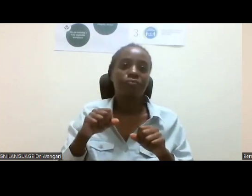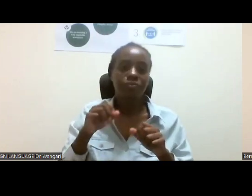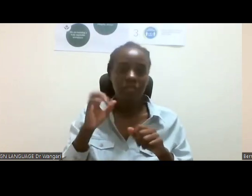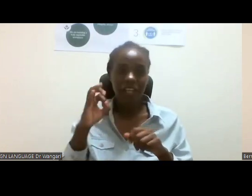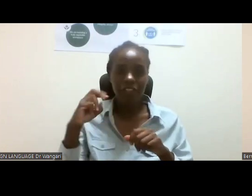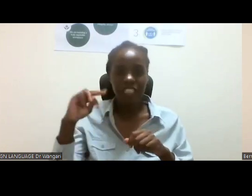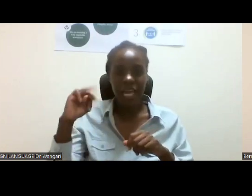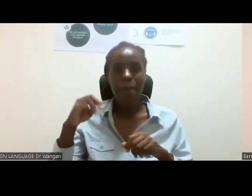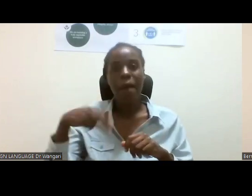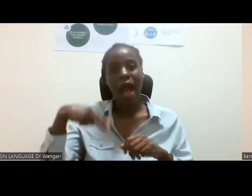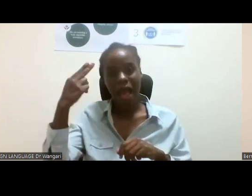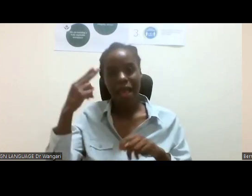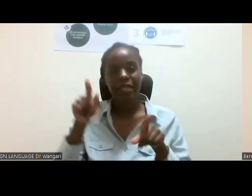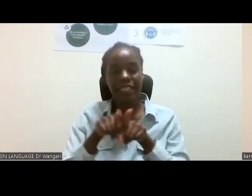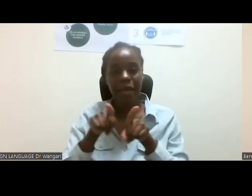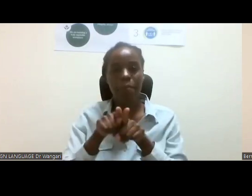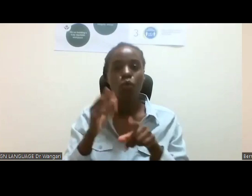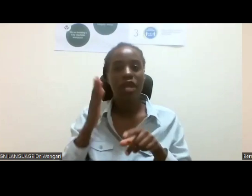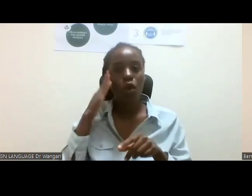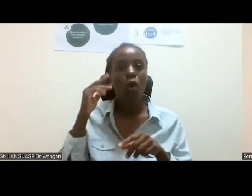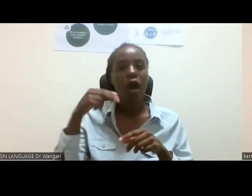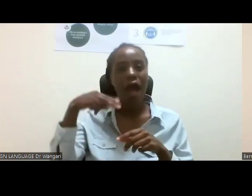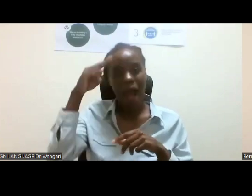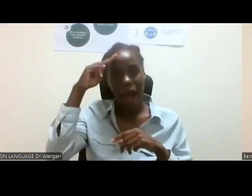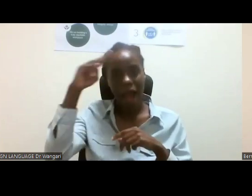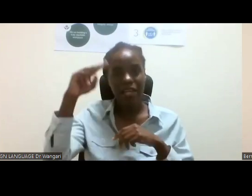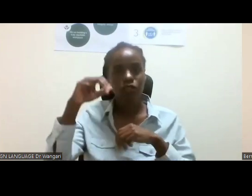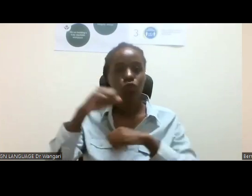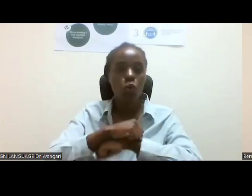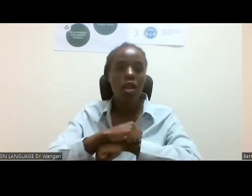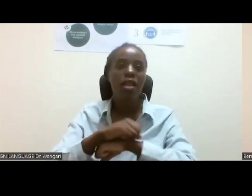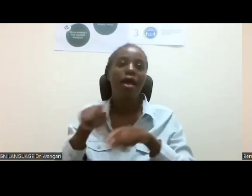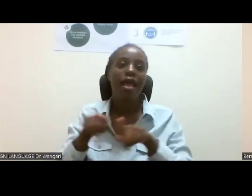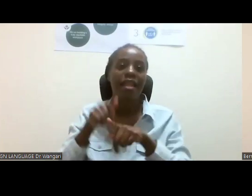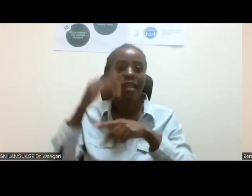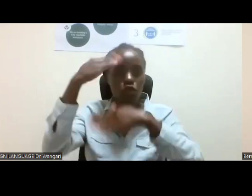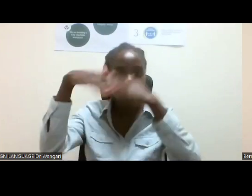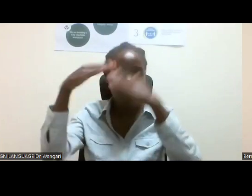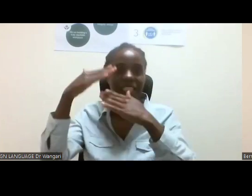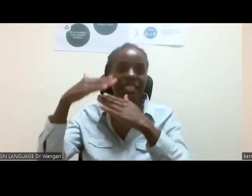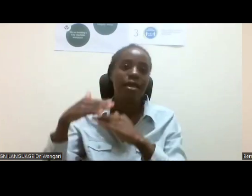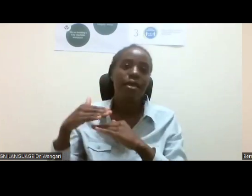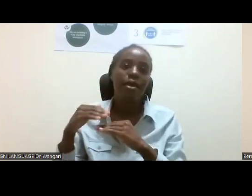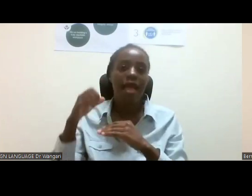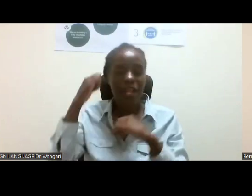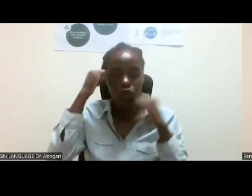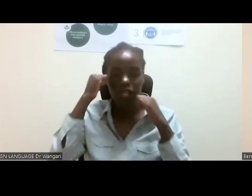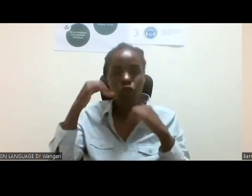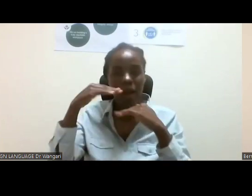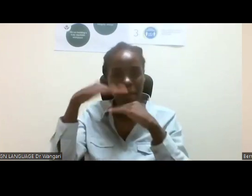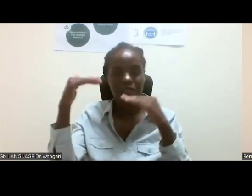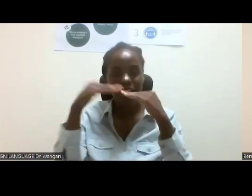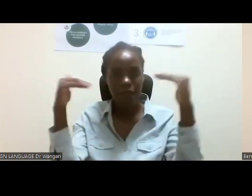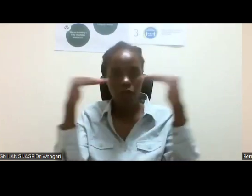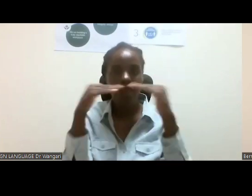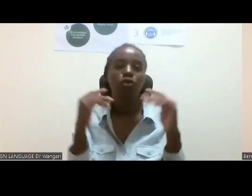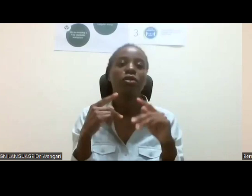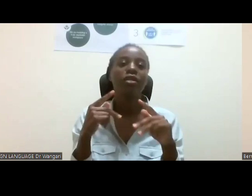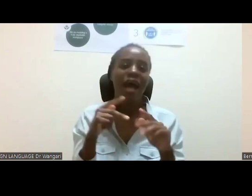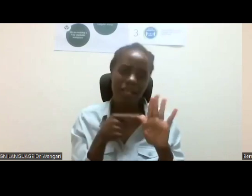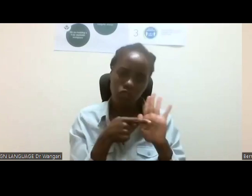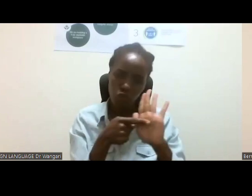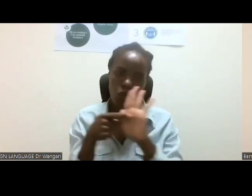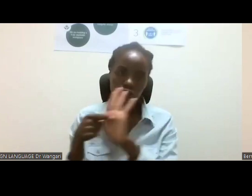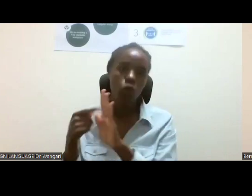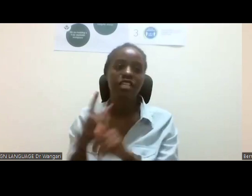than secondary education. Ladies and gentlemen, from the stated indicators from KDHS 2022, it is important to note the